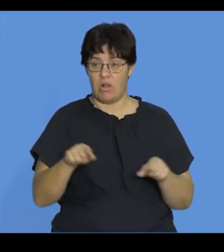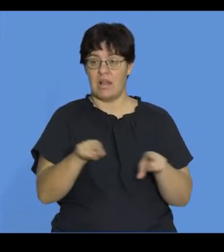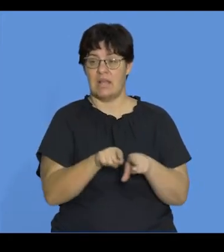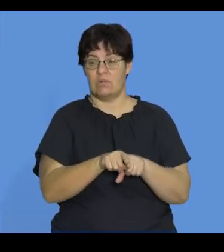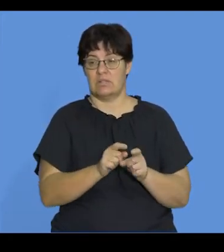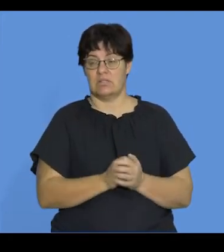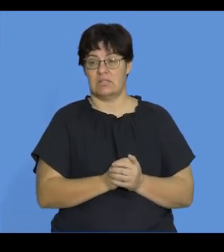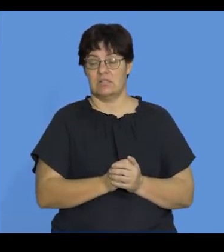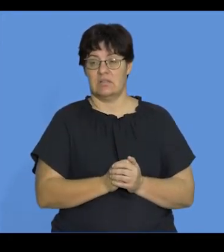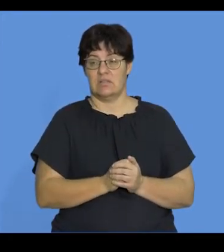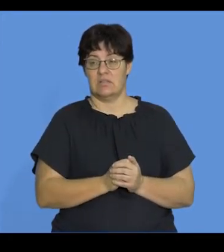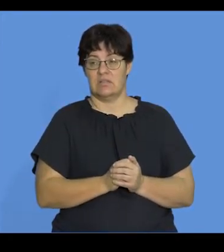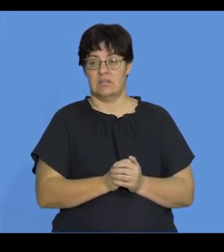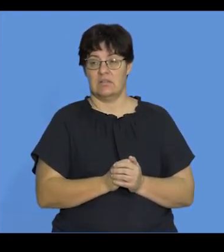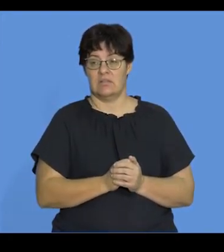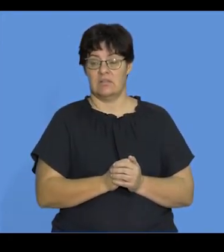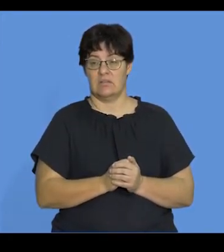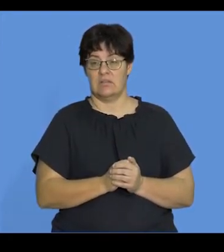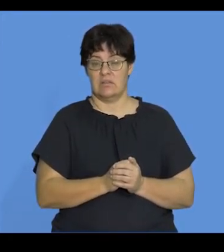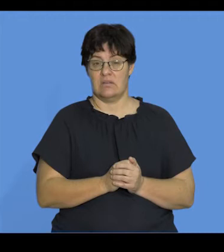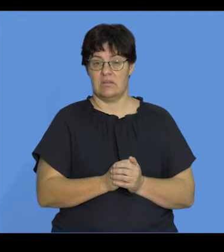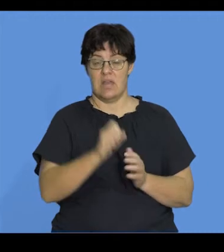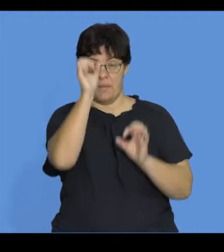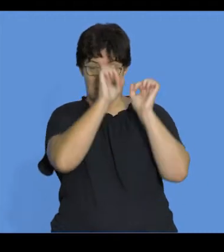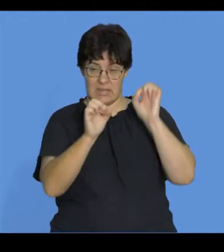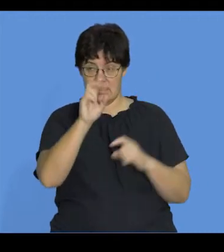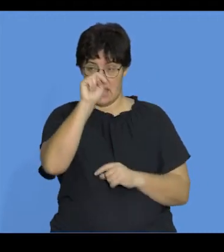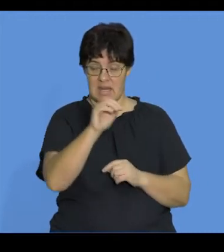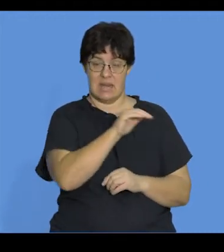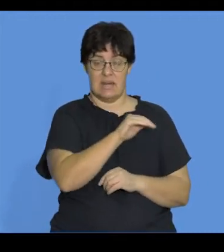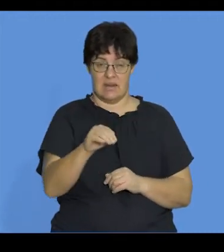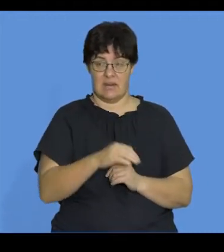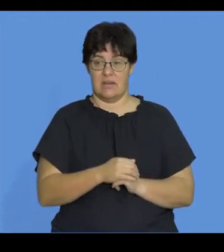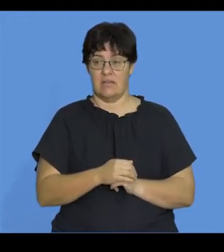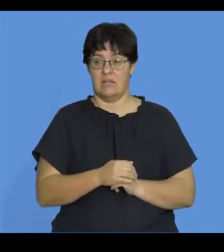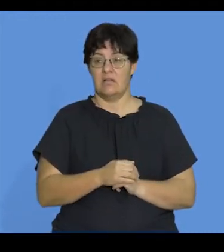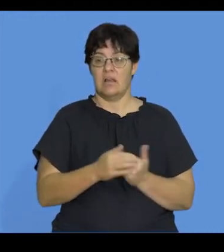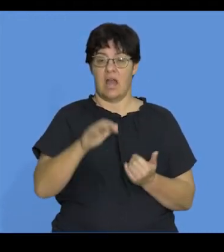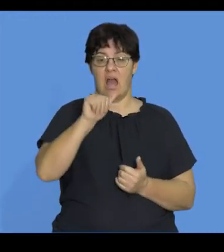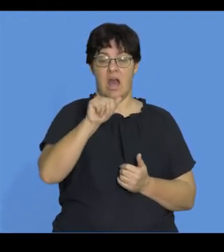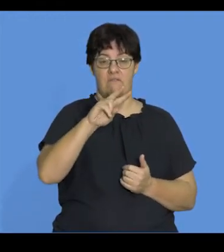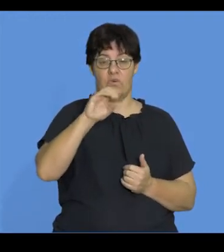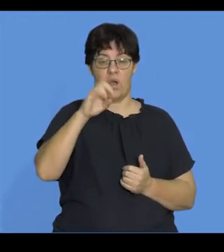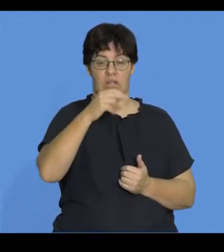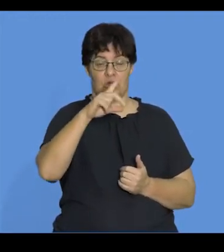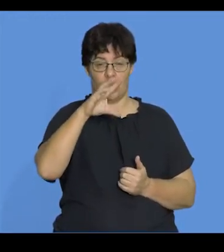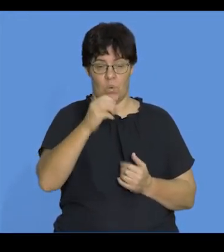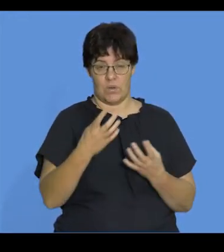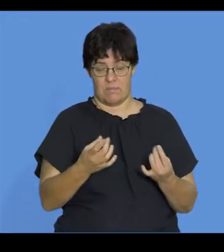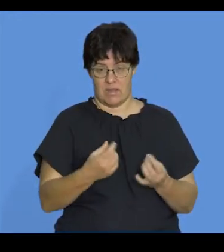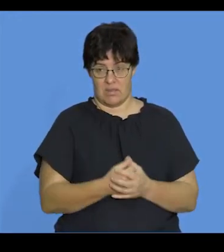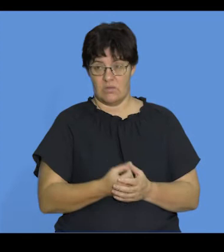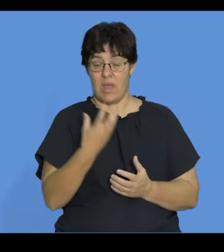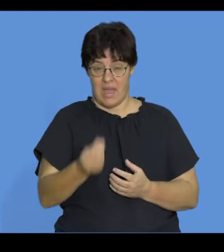moles is equals to a number of particles divided by the Avogadro number,